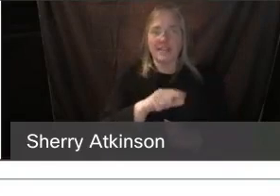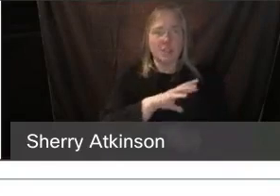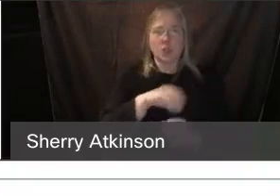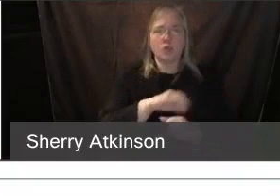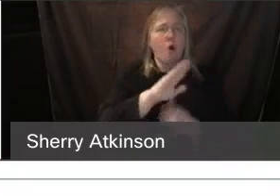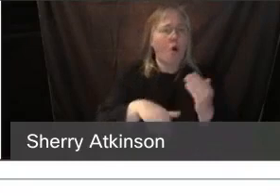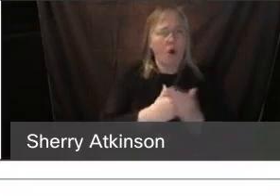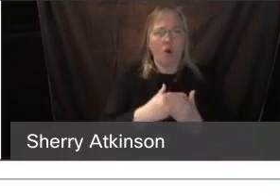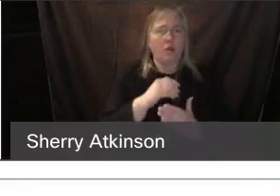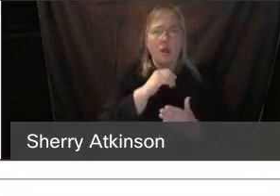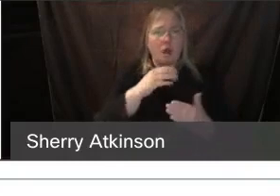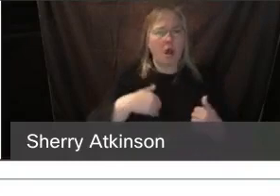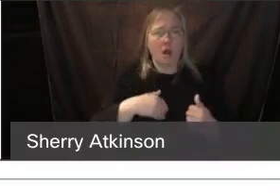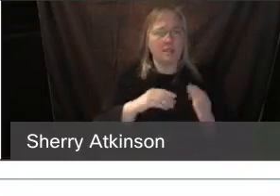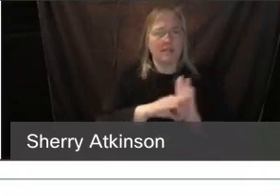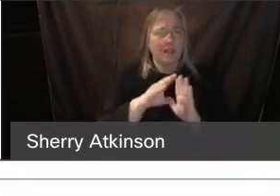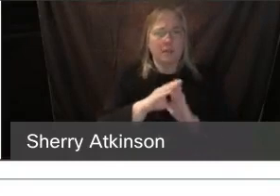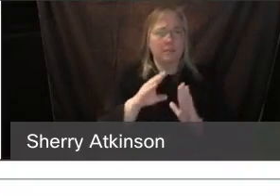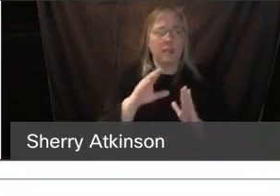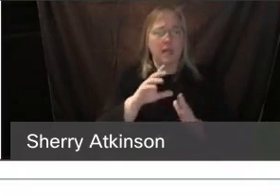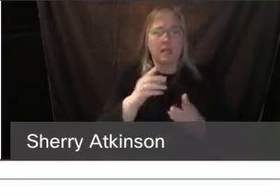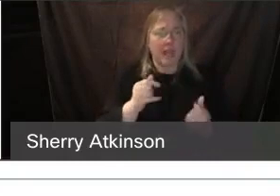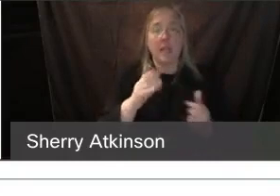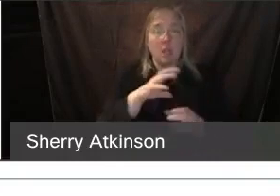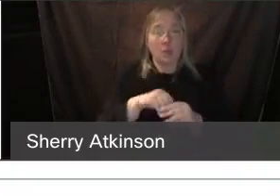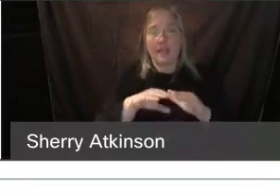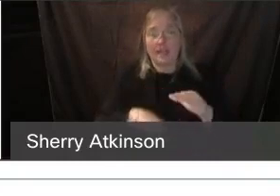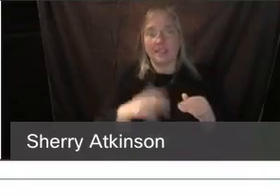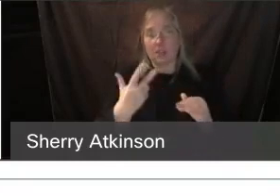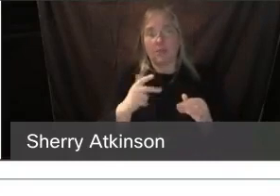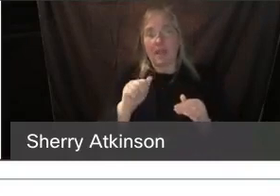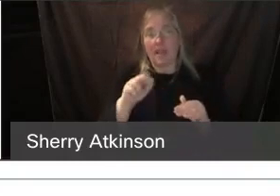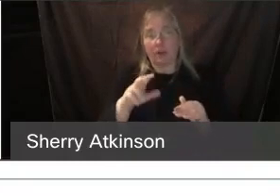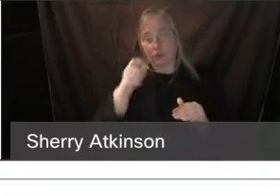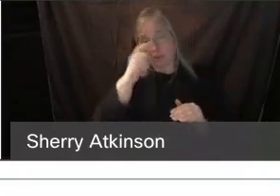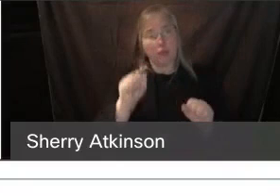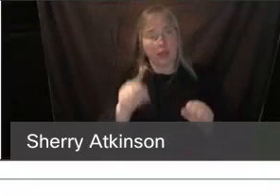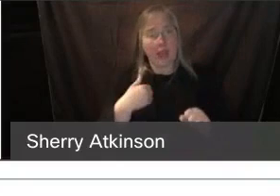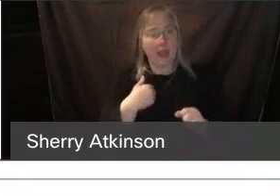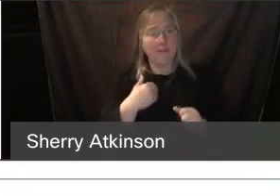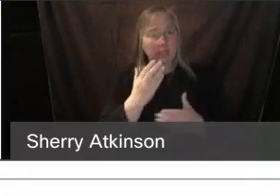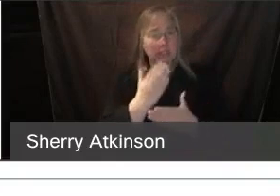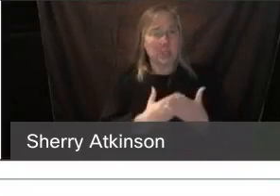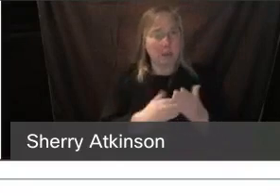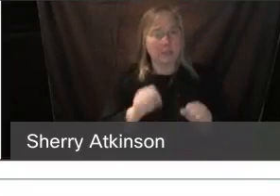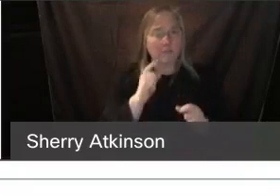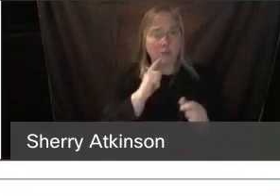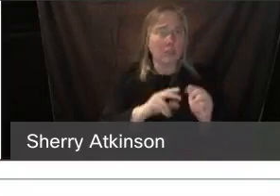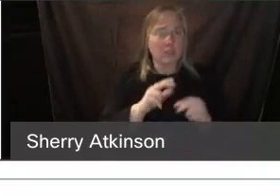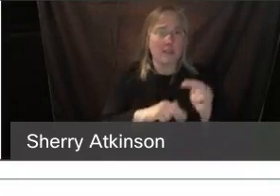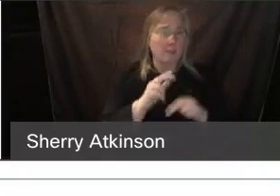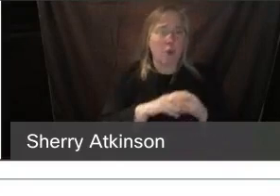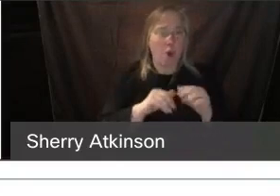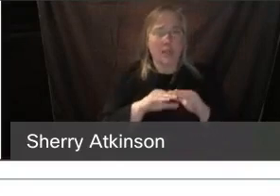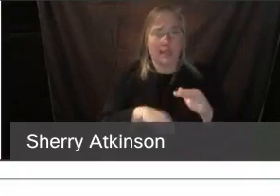including those that are less than 3 acres, because you could have a little bit of potential for development on 3 acres. So you have